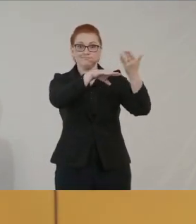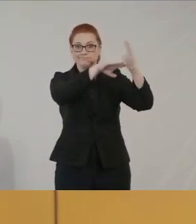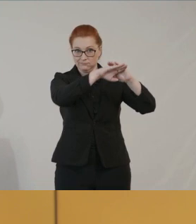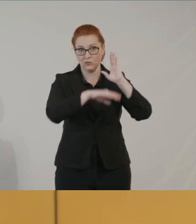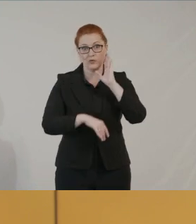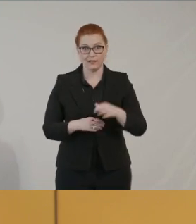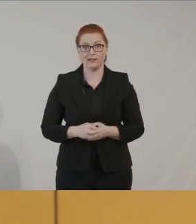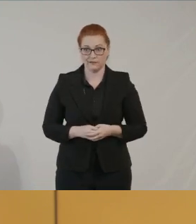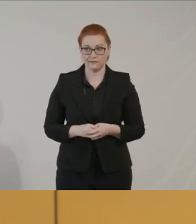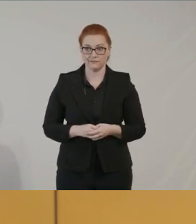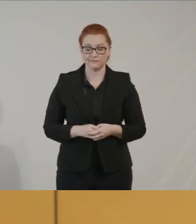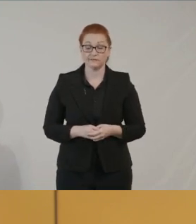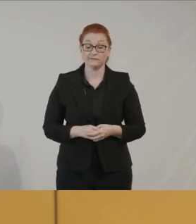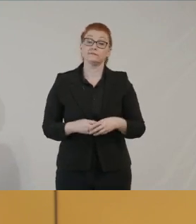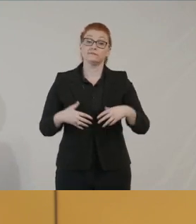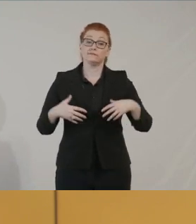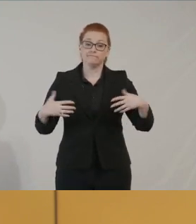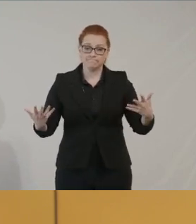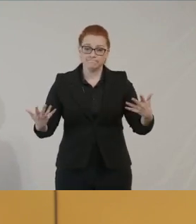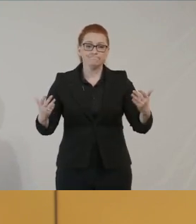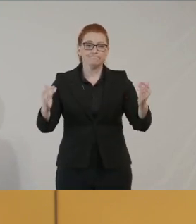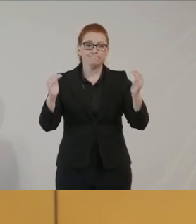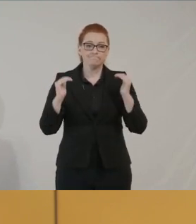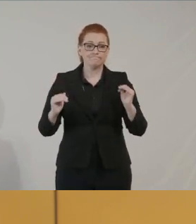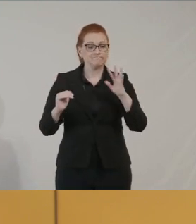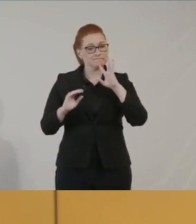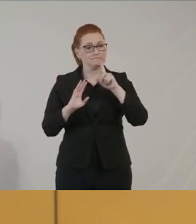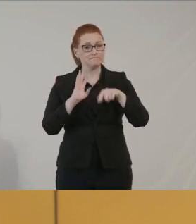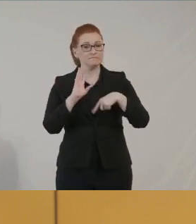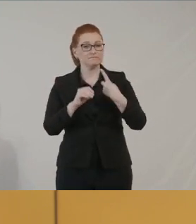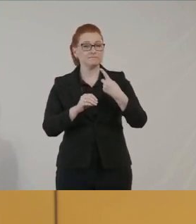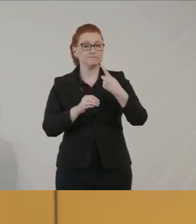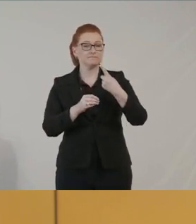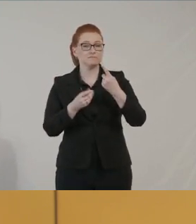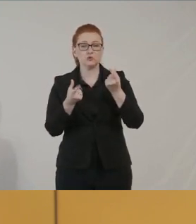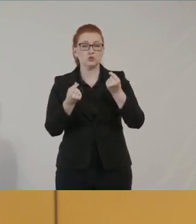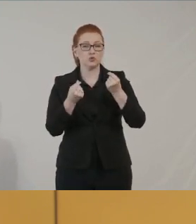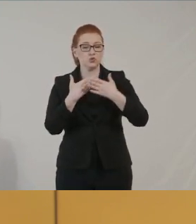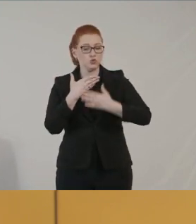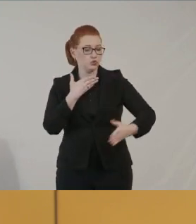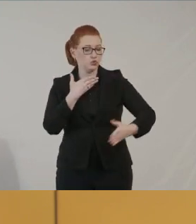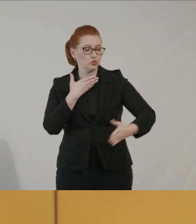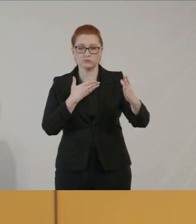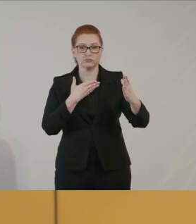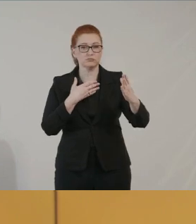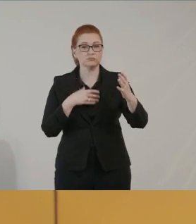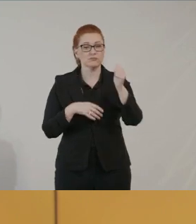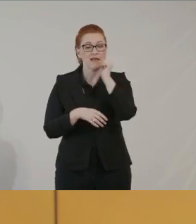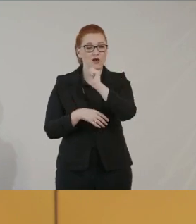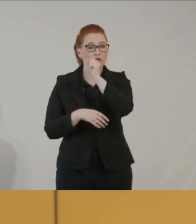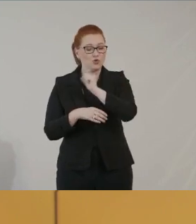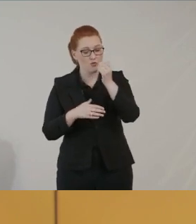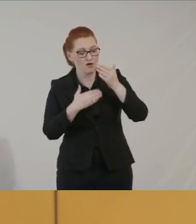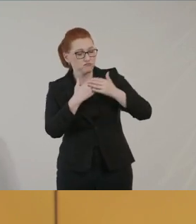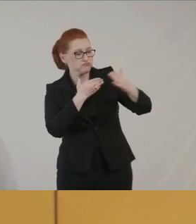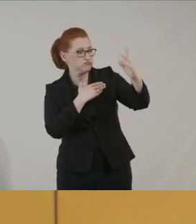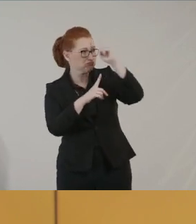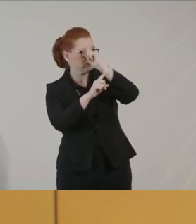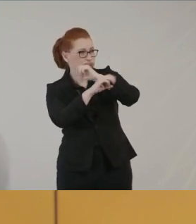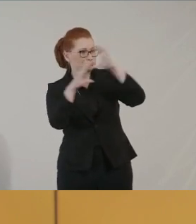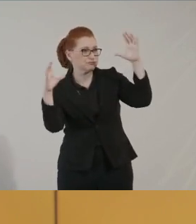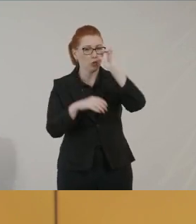So let's talk about what's next, what the picture looks like for Arizona going